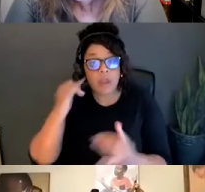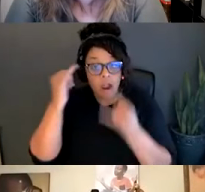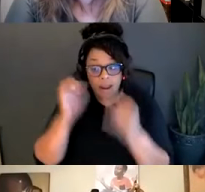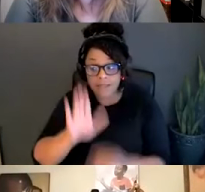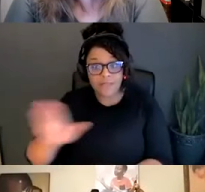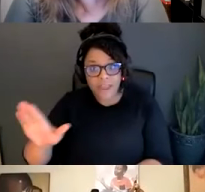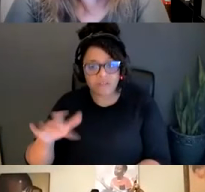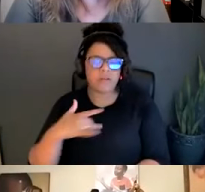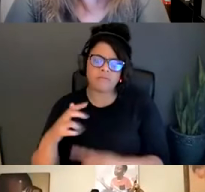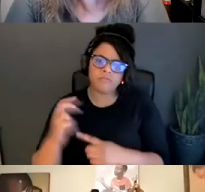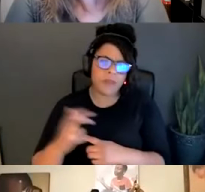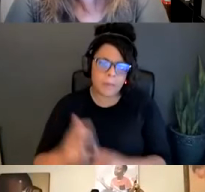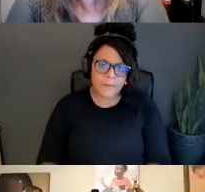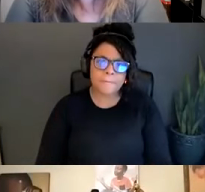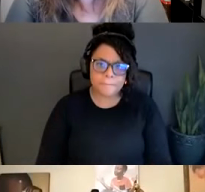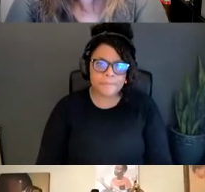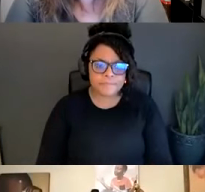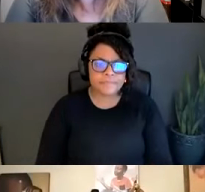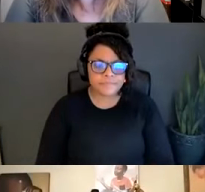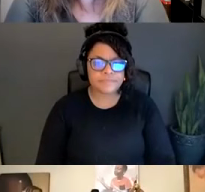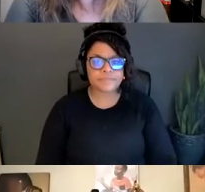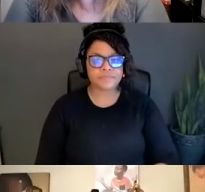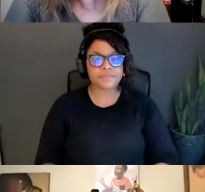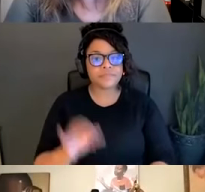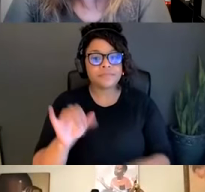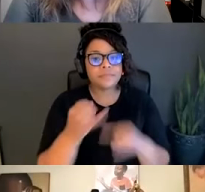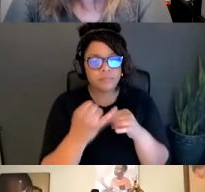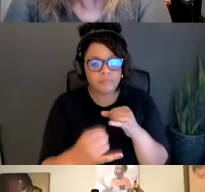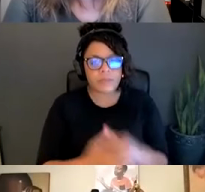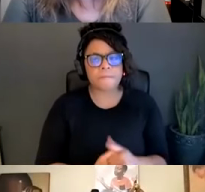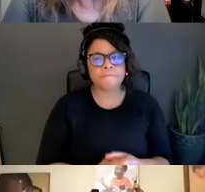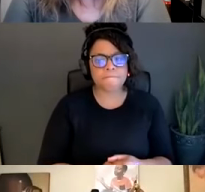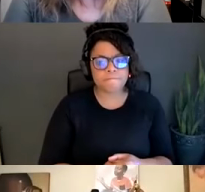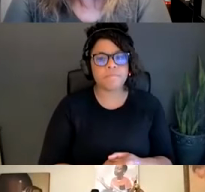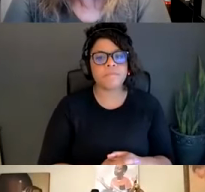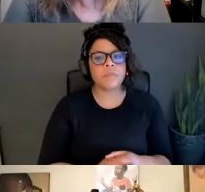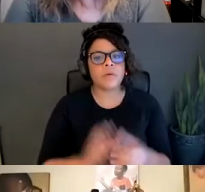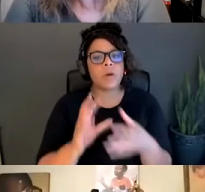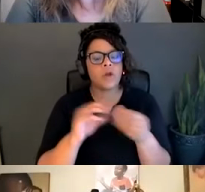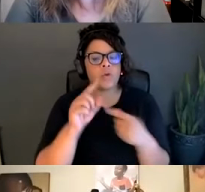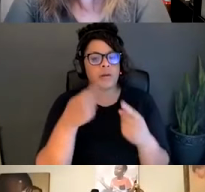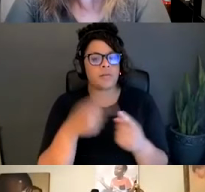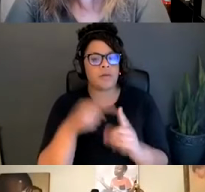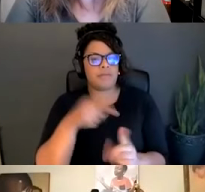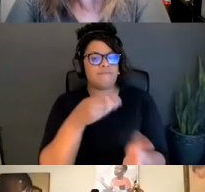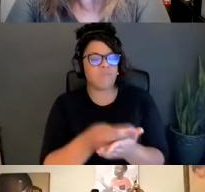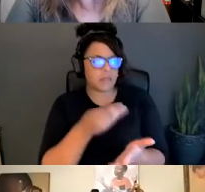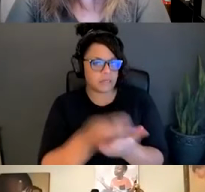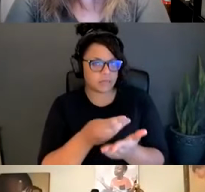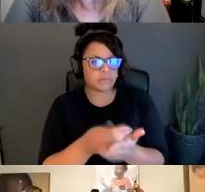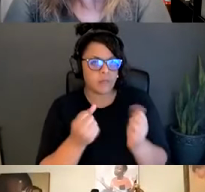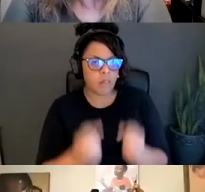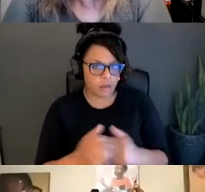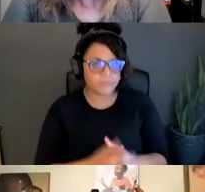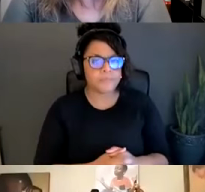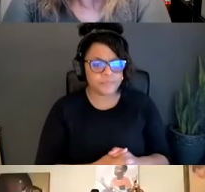are phenomenal. And finally, you know, we talked about funding a lot, right? And we all know